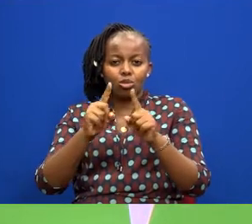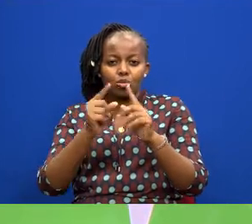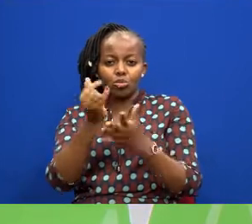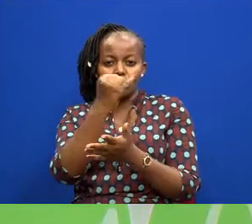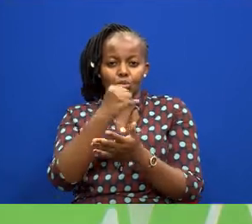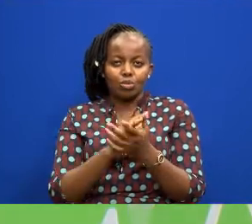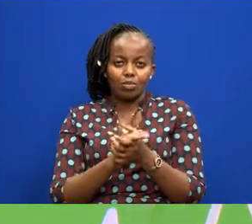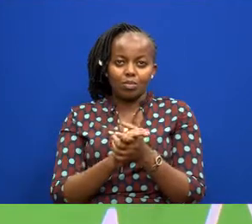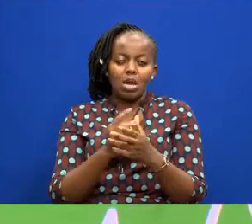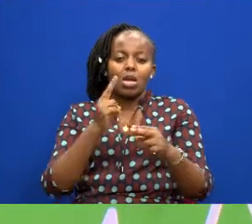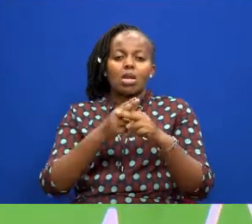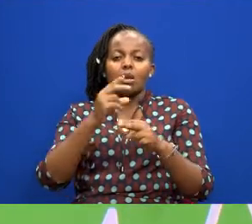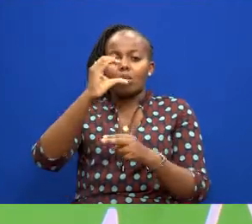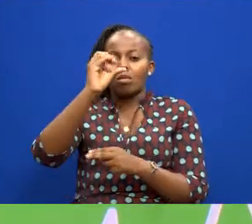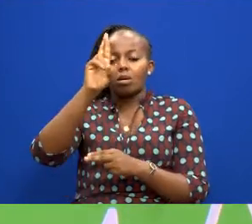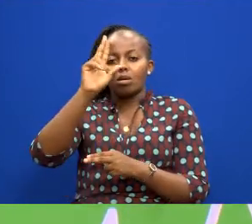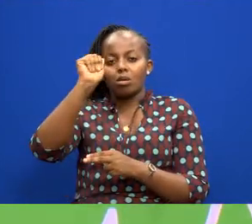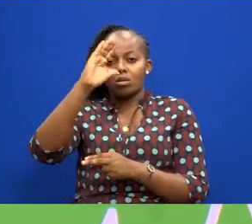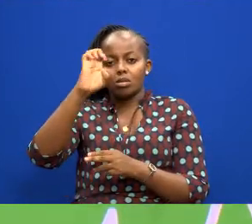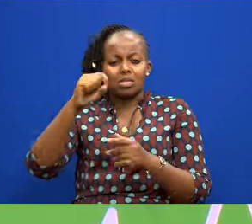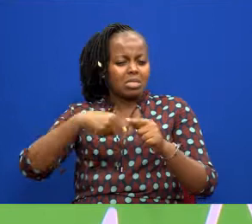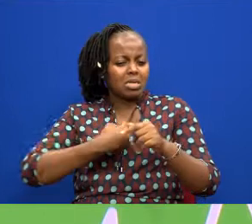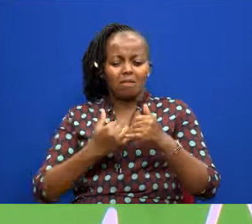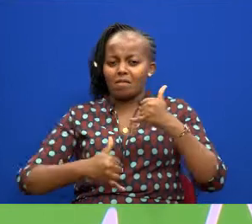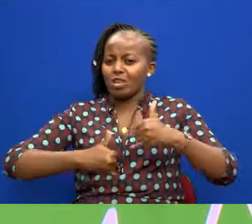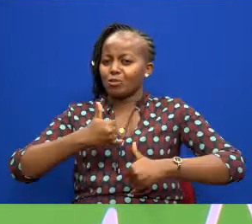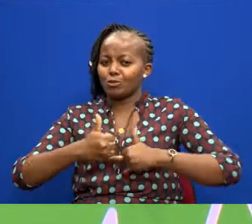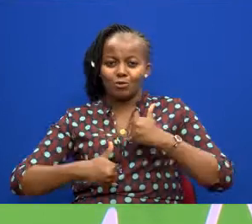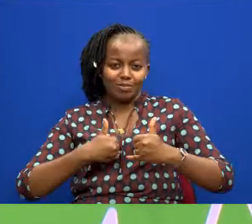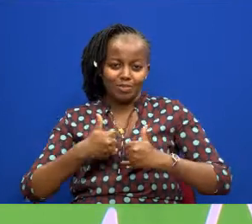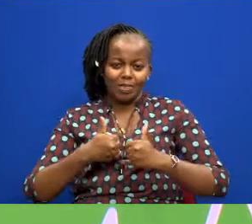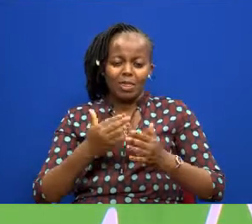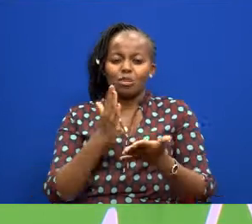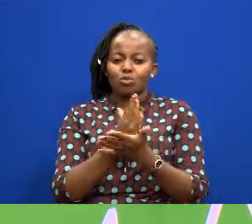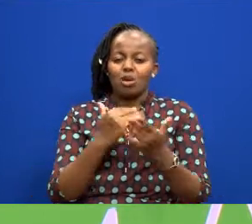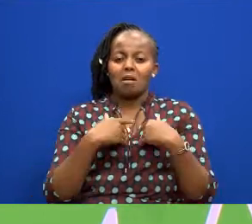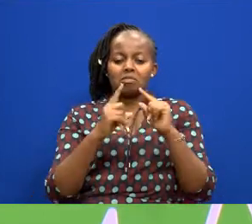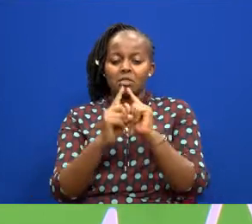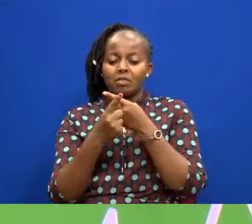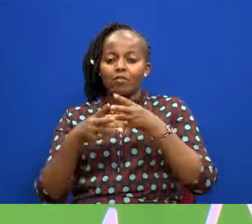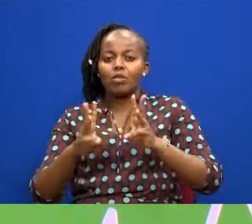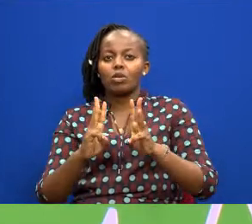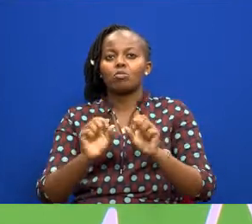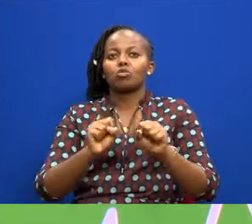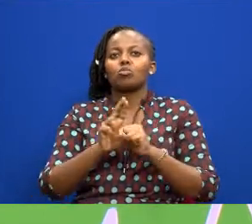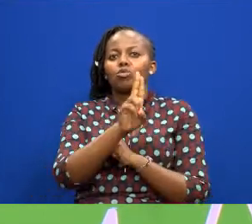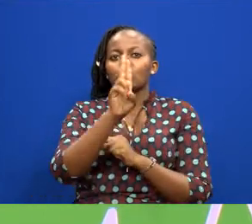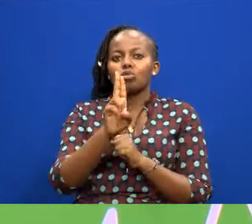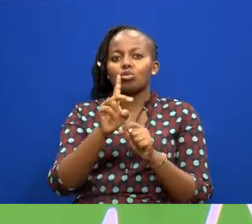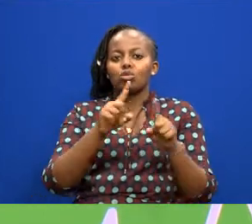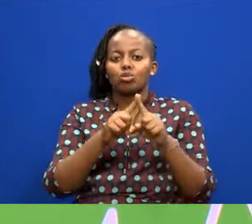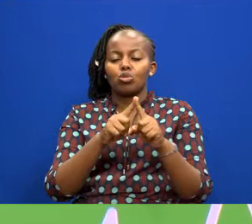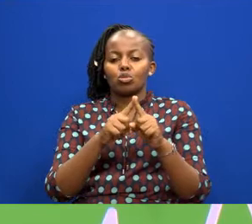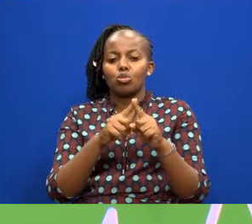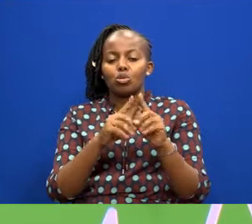played. My name is Grace Chebet. I've enjoyed the game and there are various ways that you can use like to